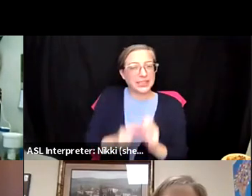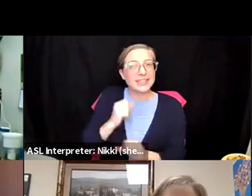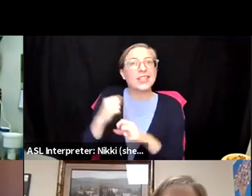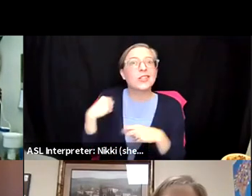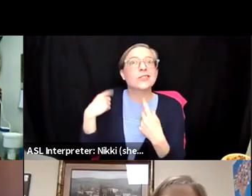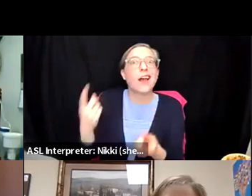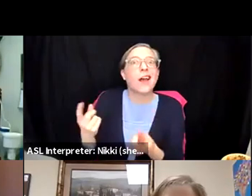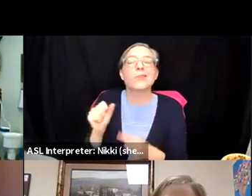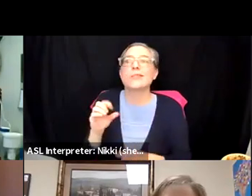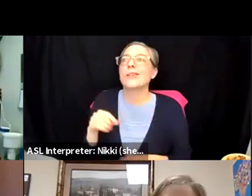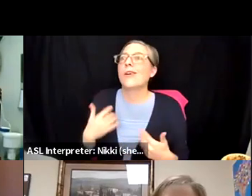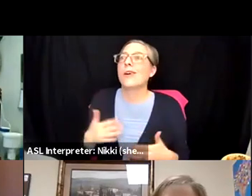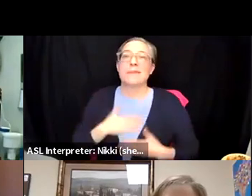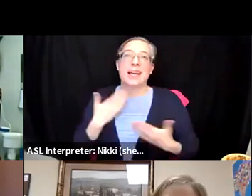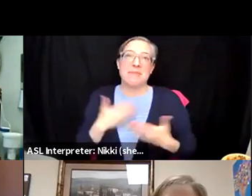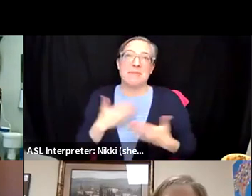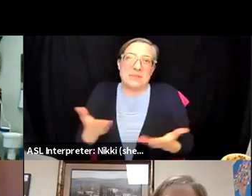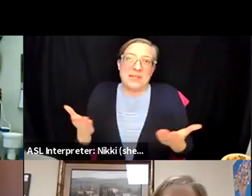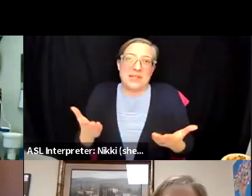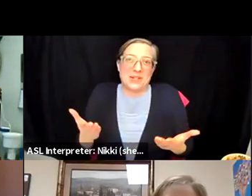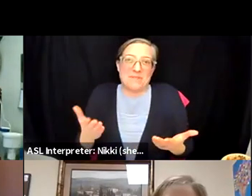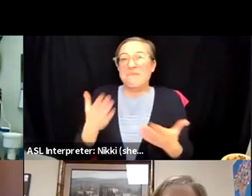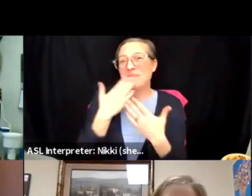everyone has joined. Thanks.